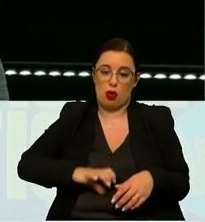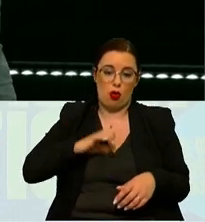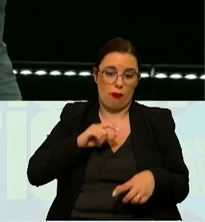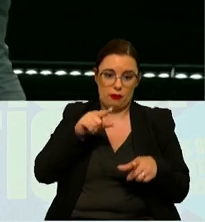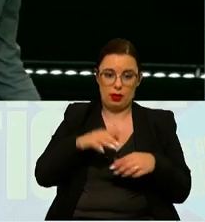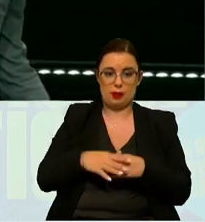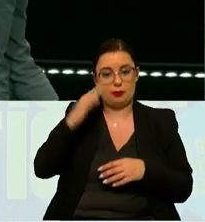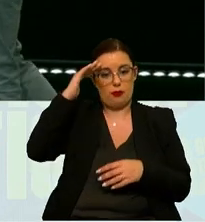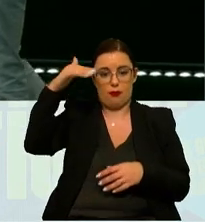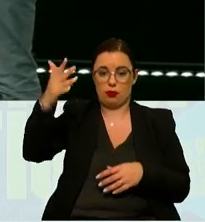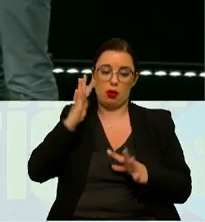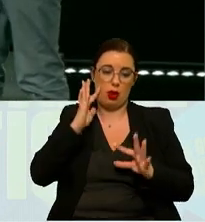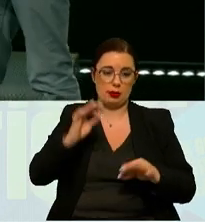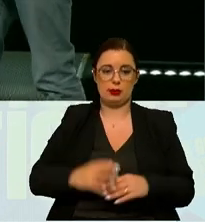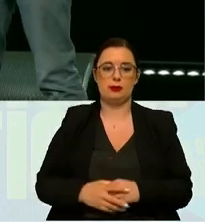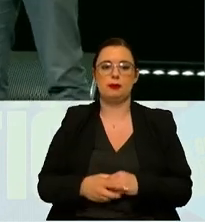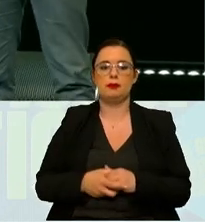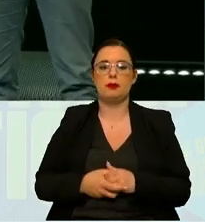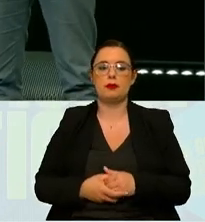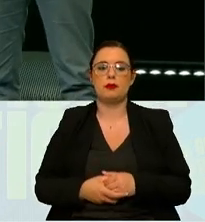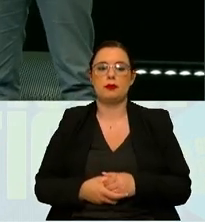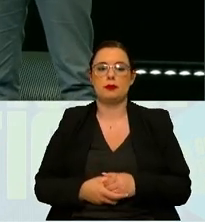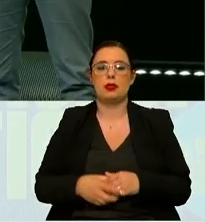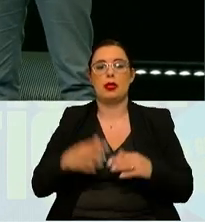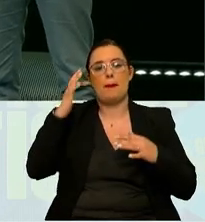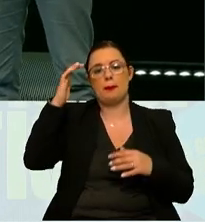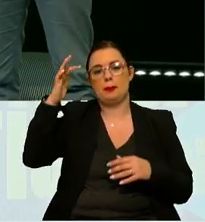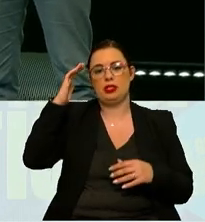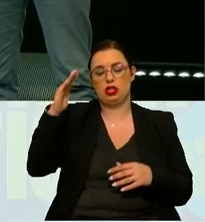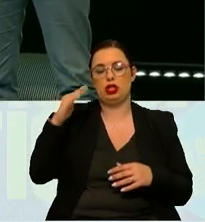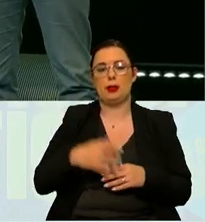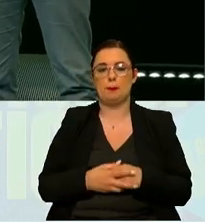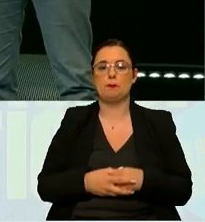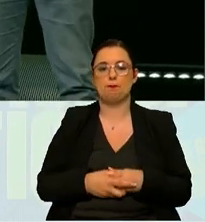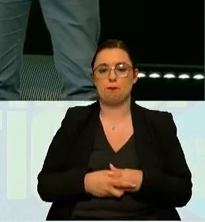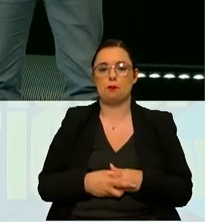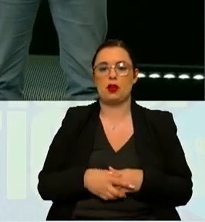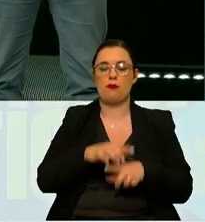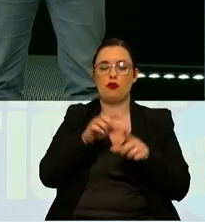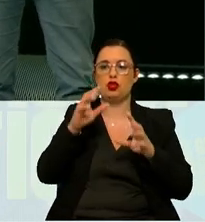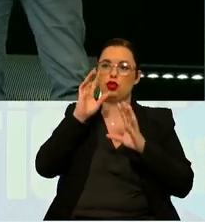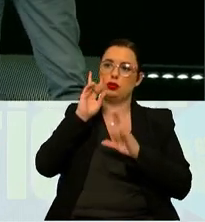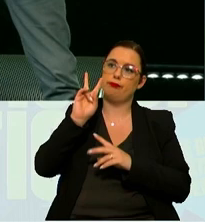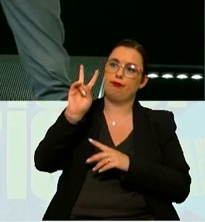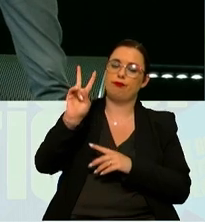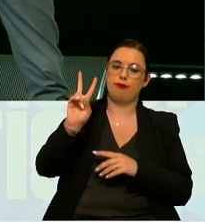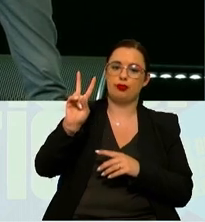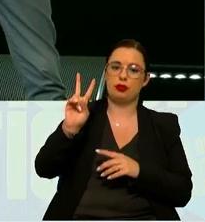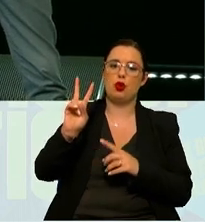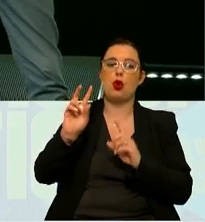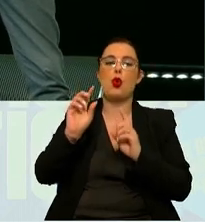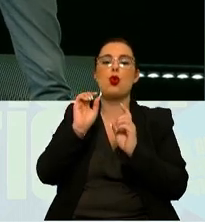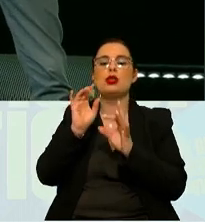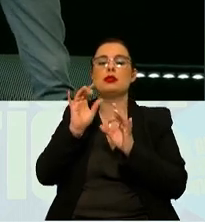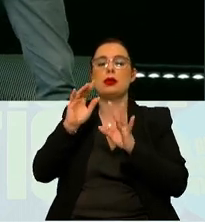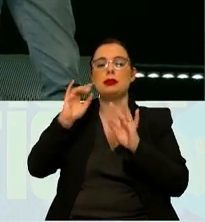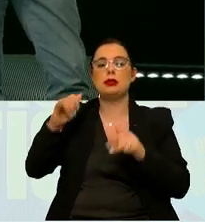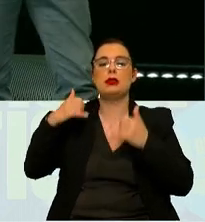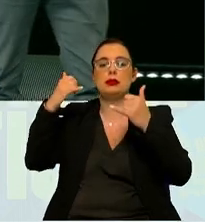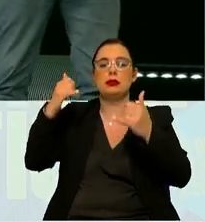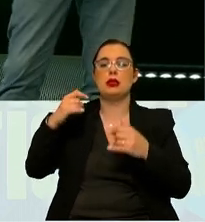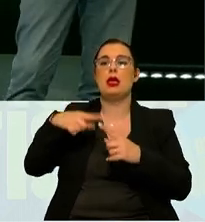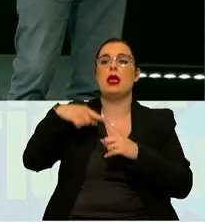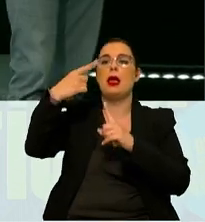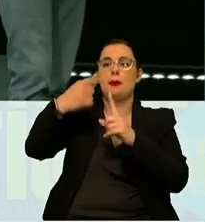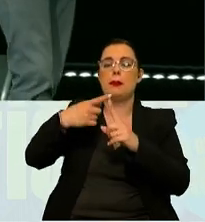going. So now, if we imagine now, and we look at what's going to happen in the next decades, in the next years, in the